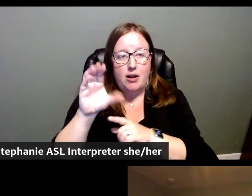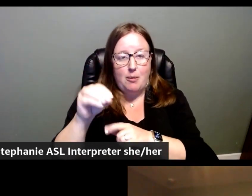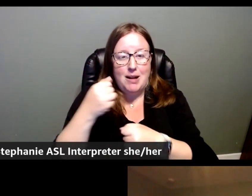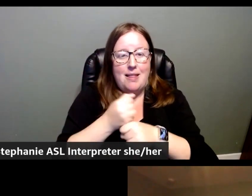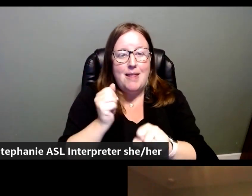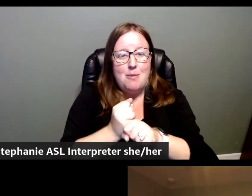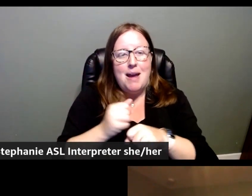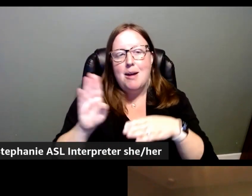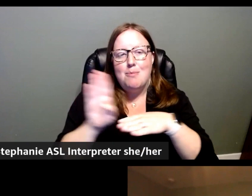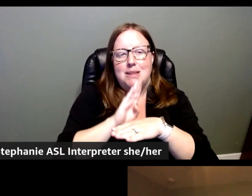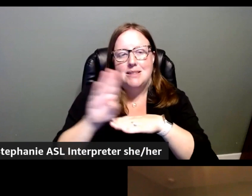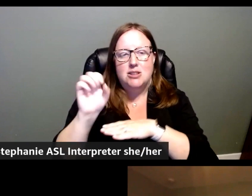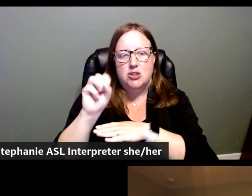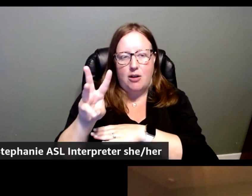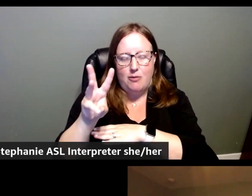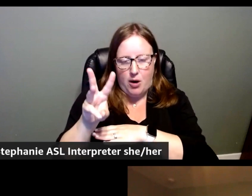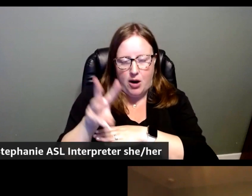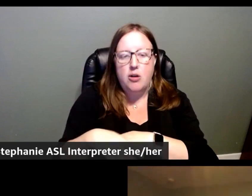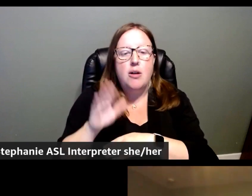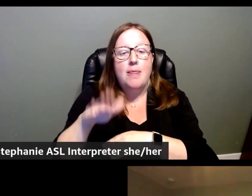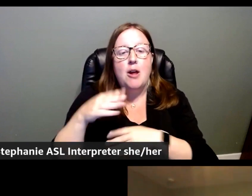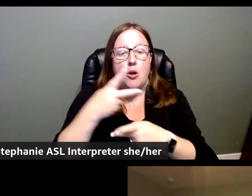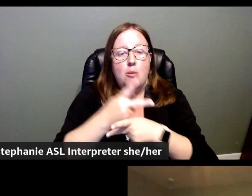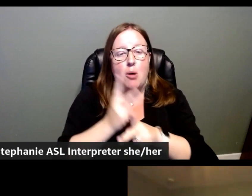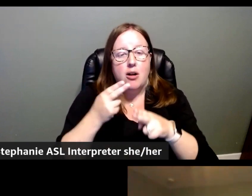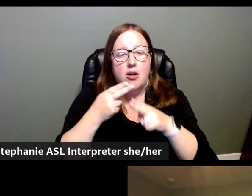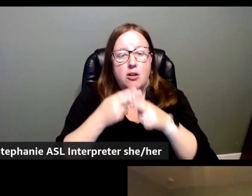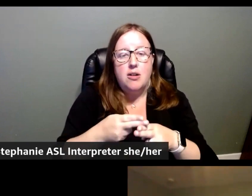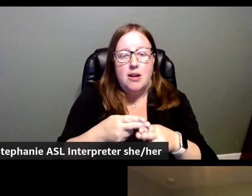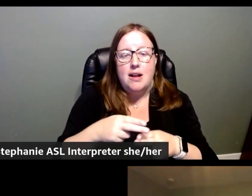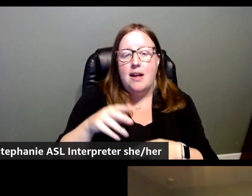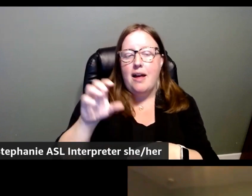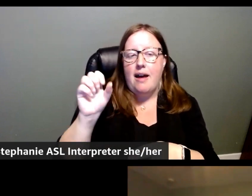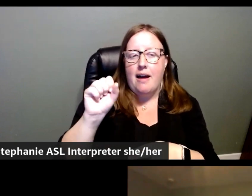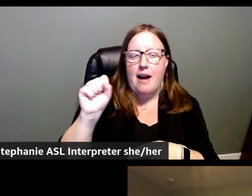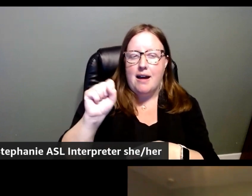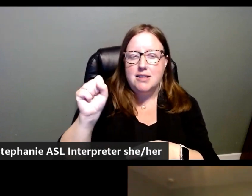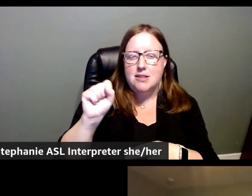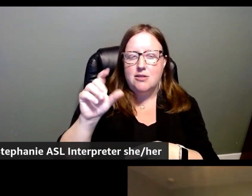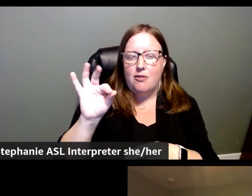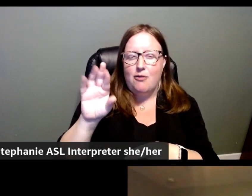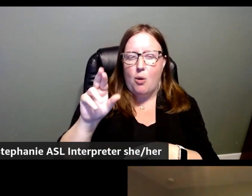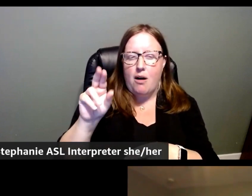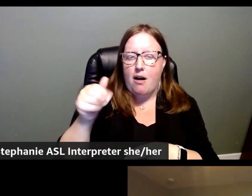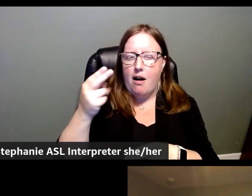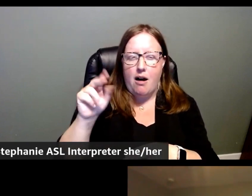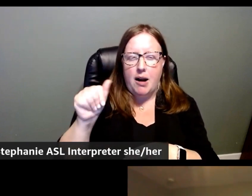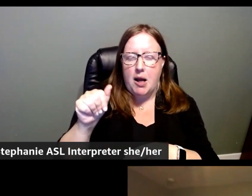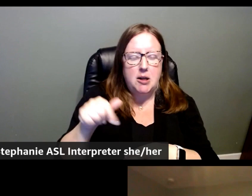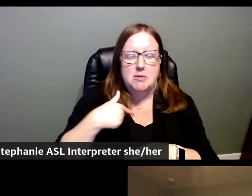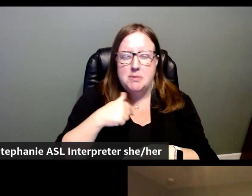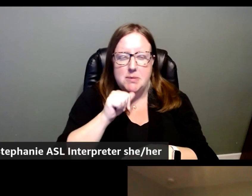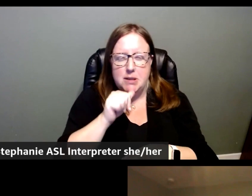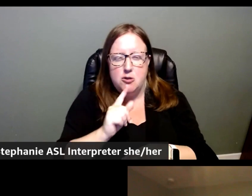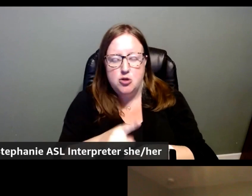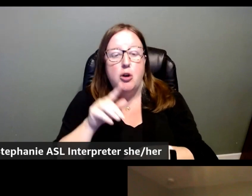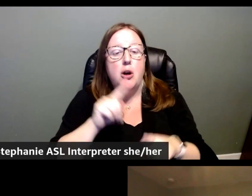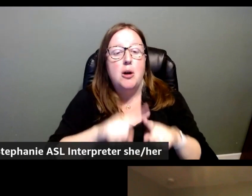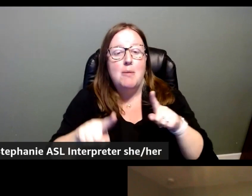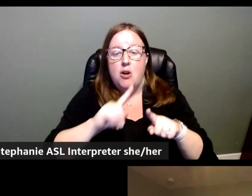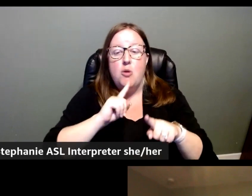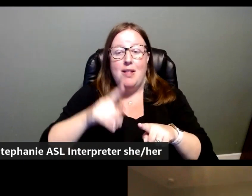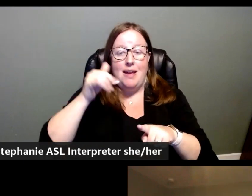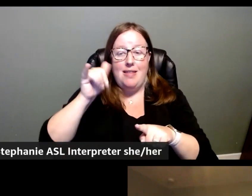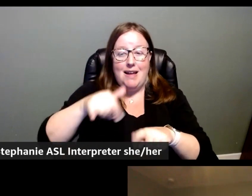enterprise software. Their flagship project is called S4HANA. And this software is ubiquitous in enterprises around the